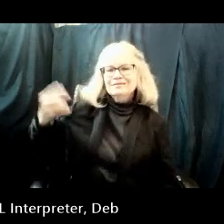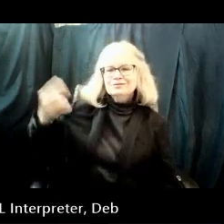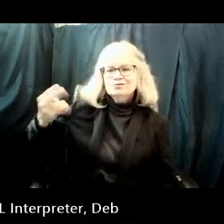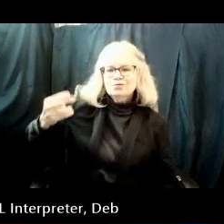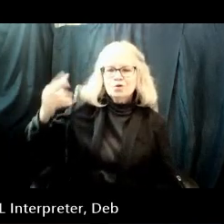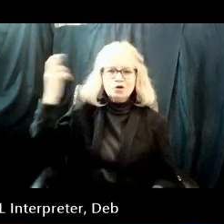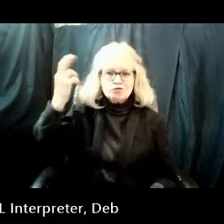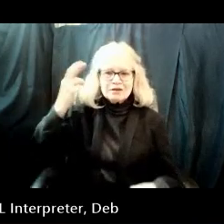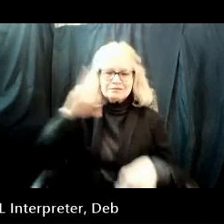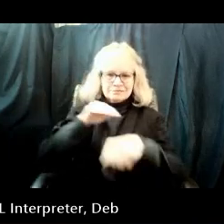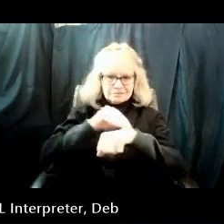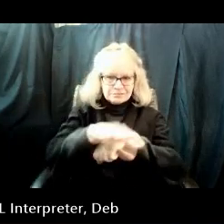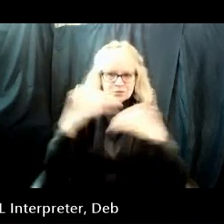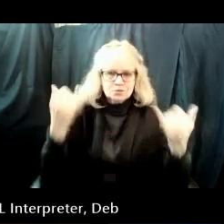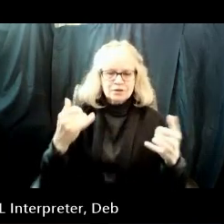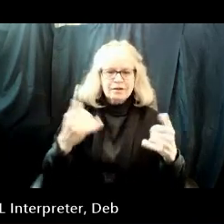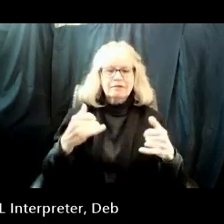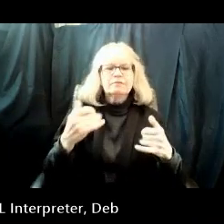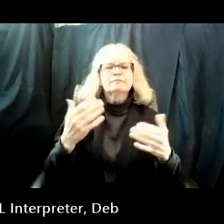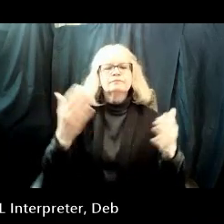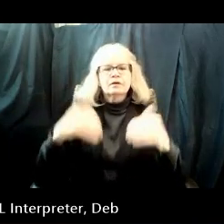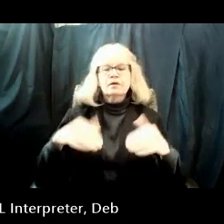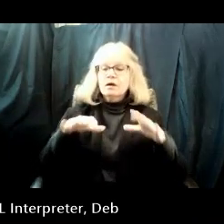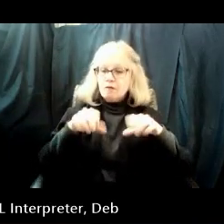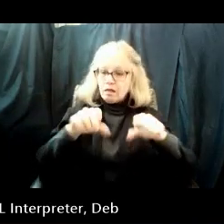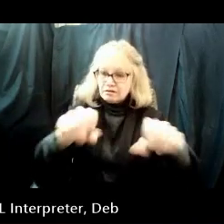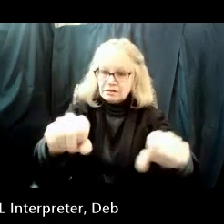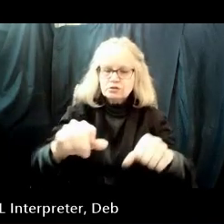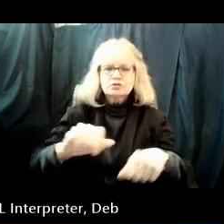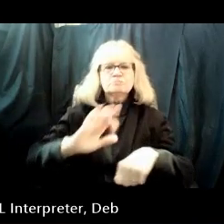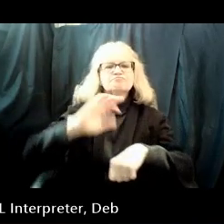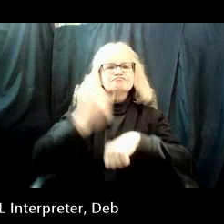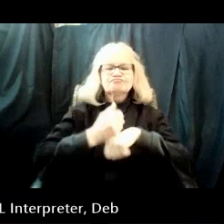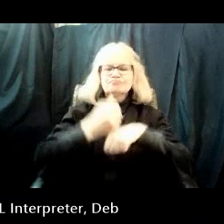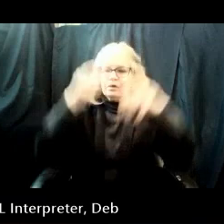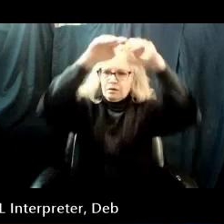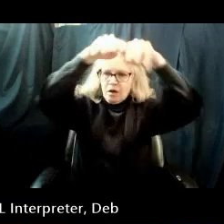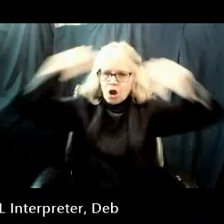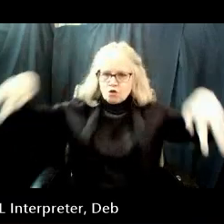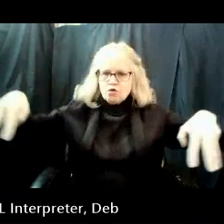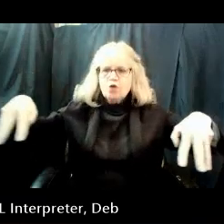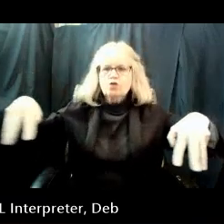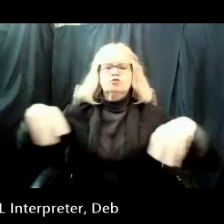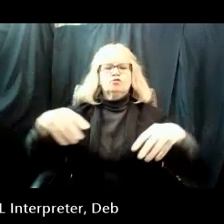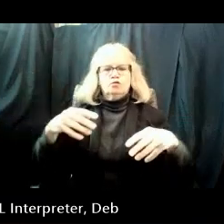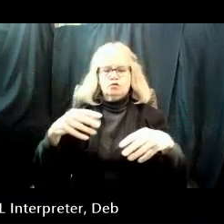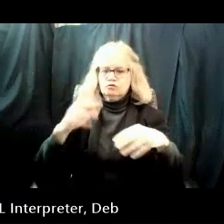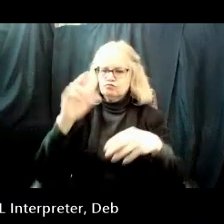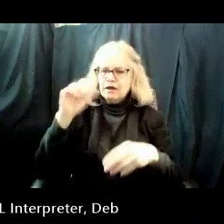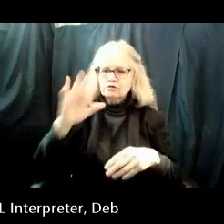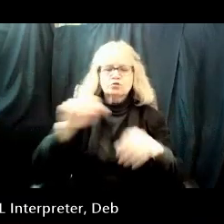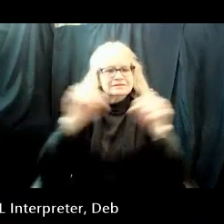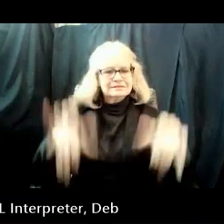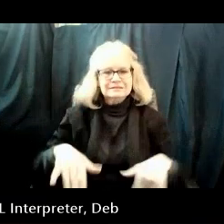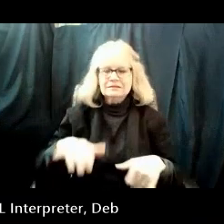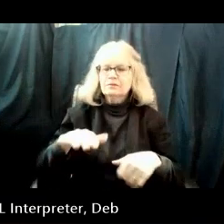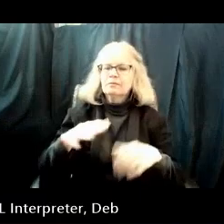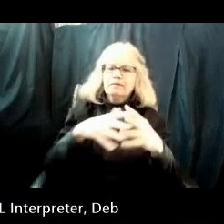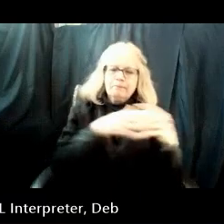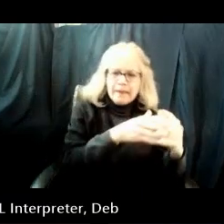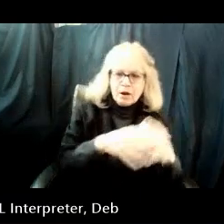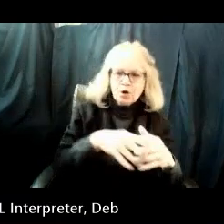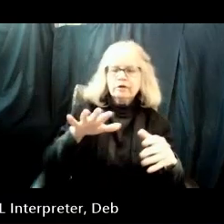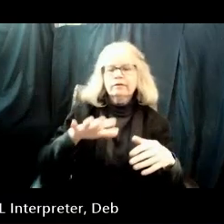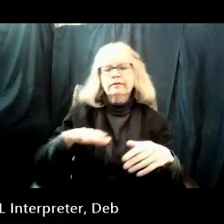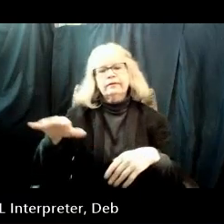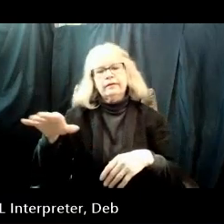right now. Colonization imposed hierarchical racial systems across the Americas, Caribbean, Africa, and